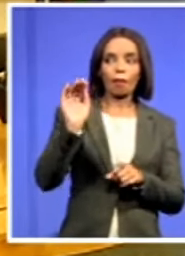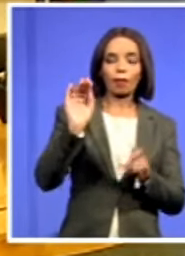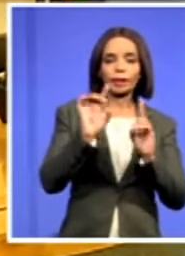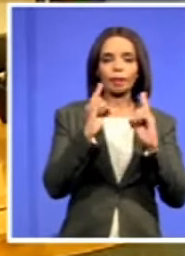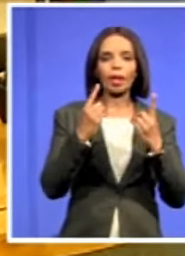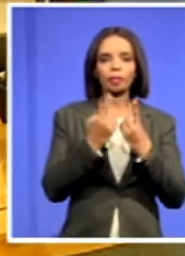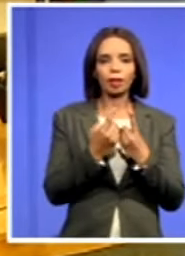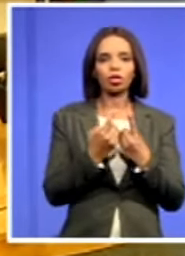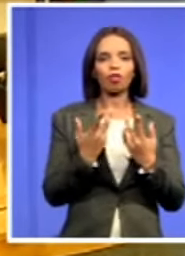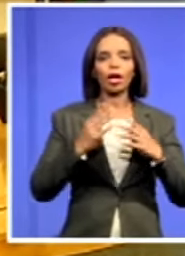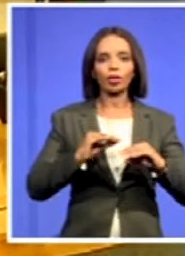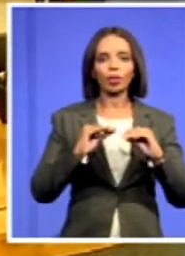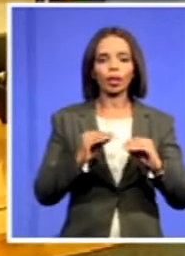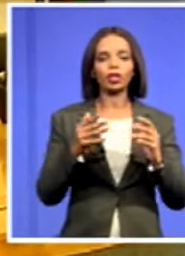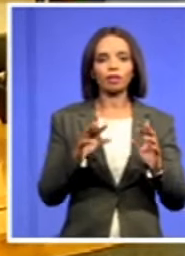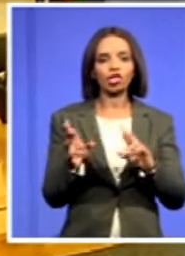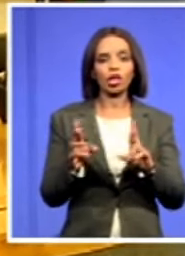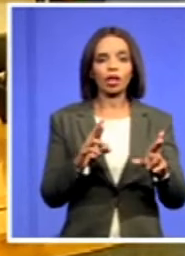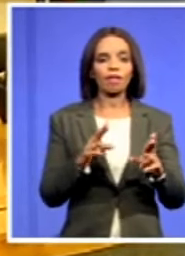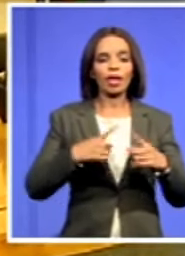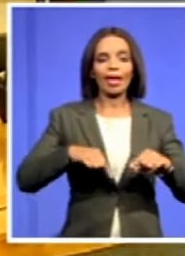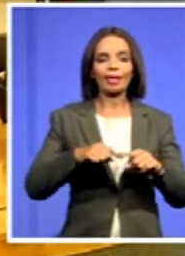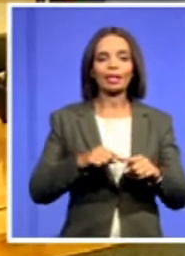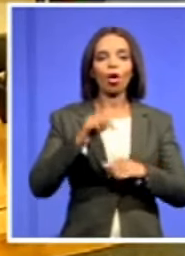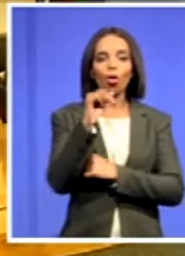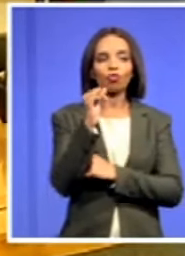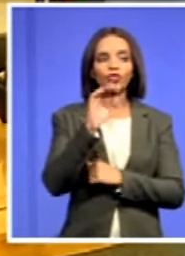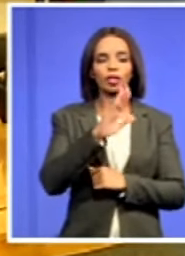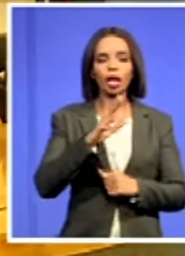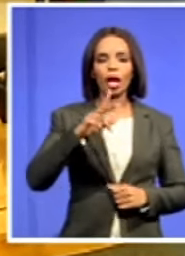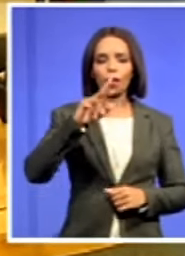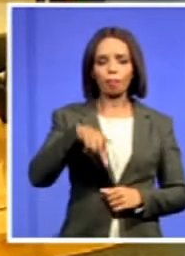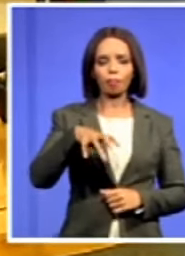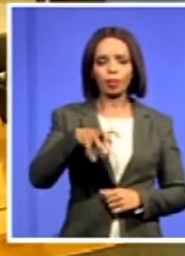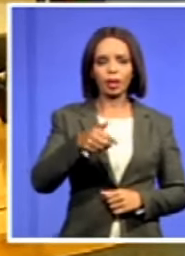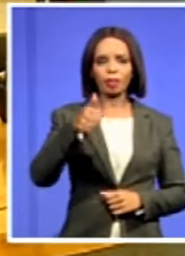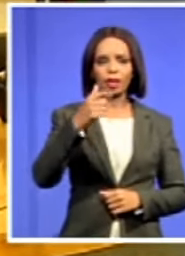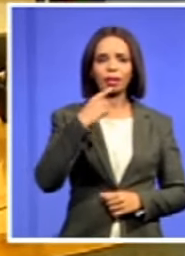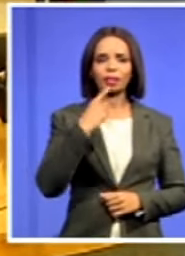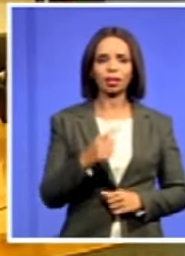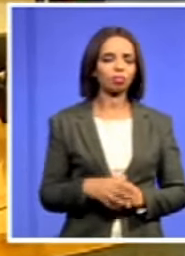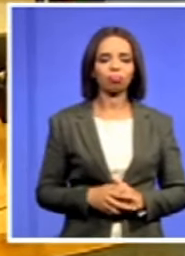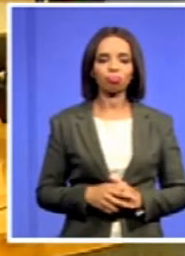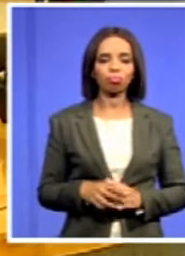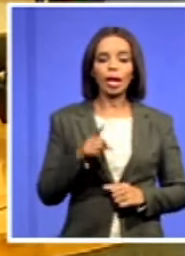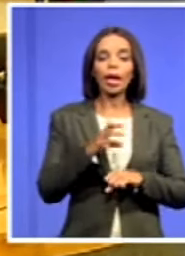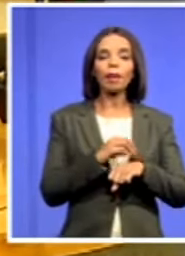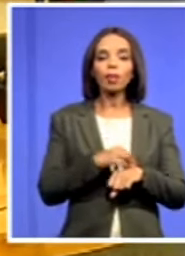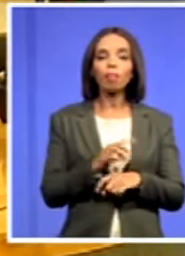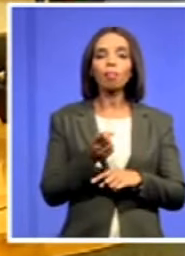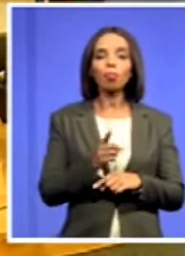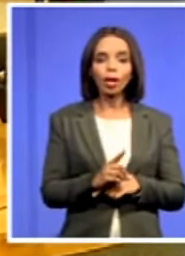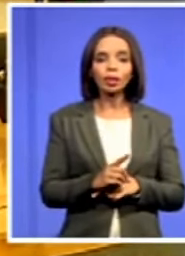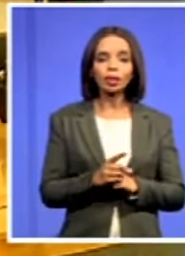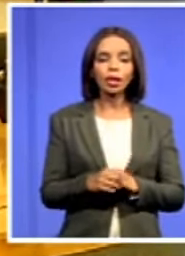premier saying these are issues that relate to employer-employee relationships and that the premier is better placed to respond on